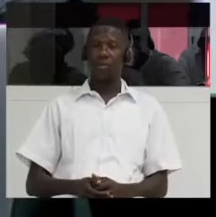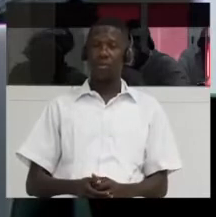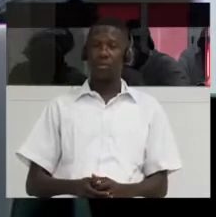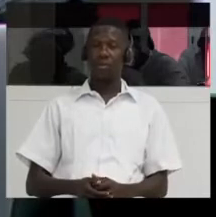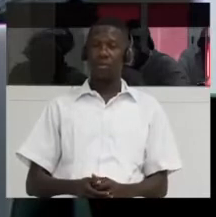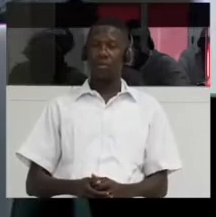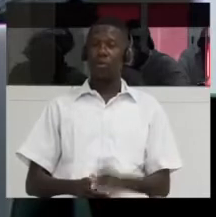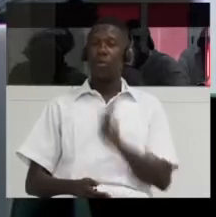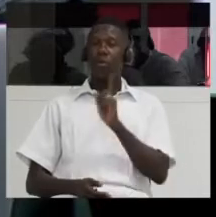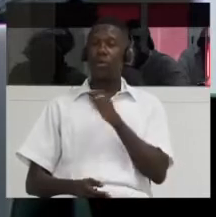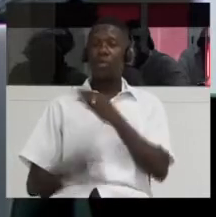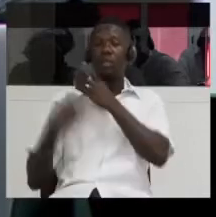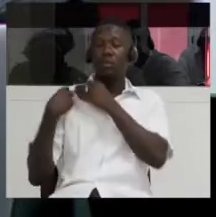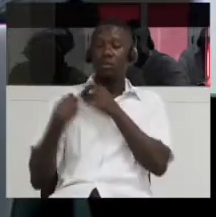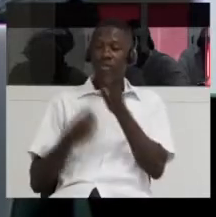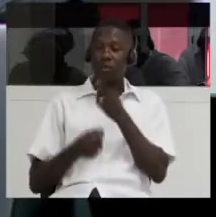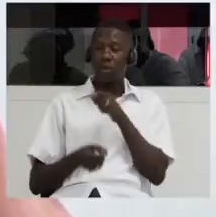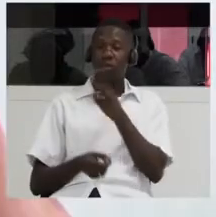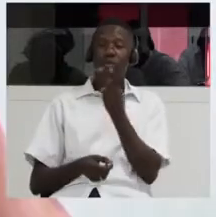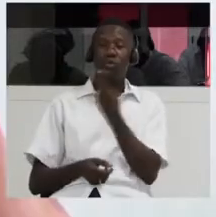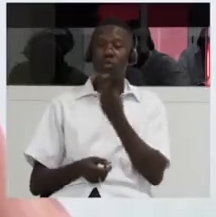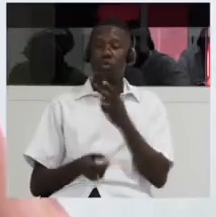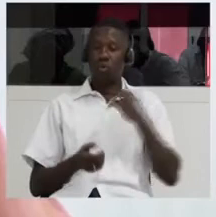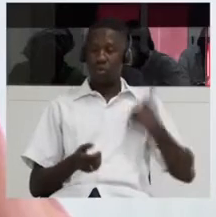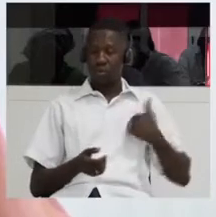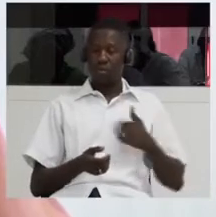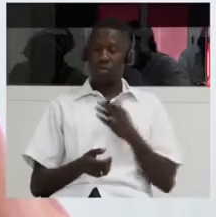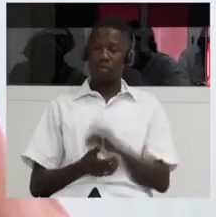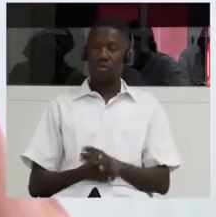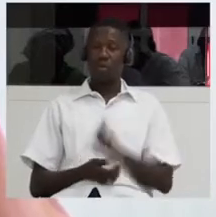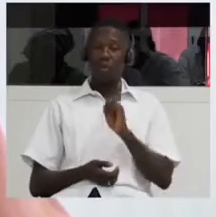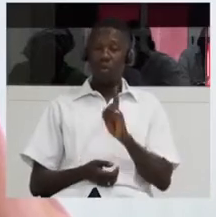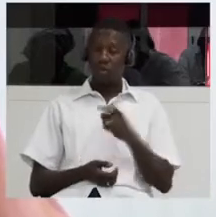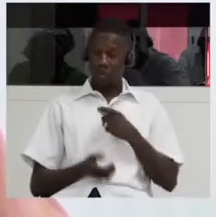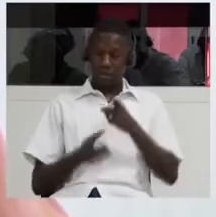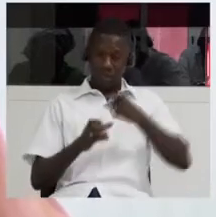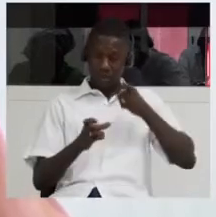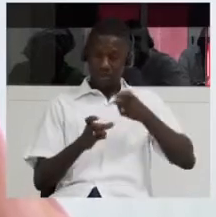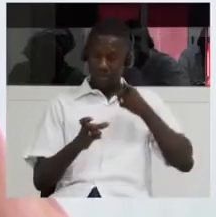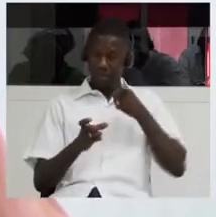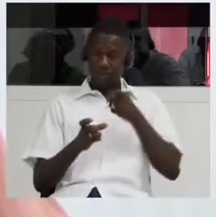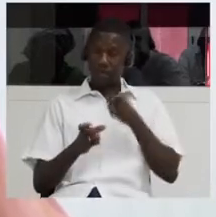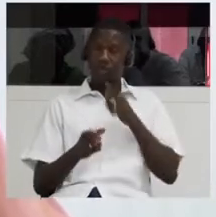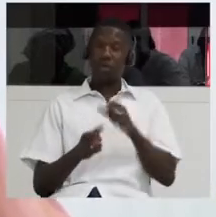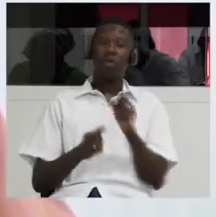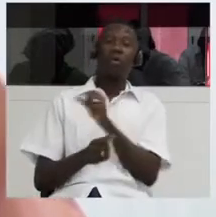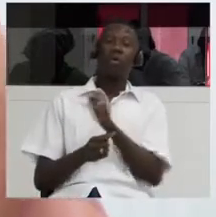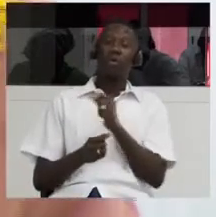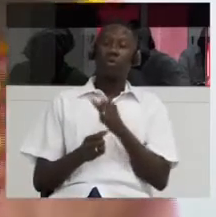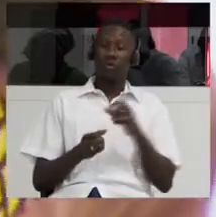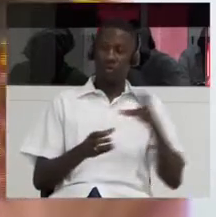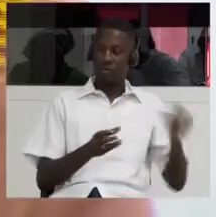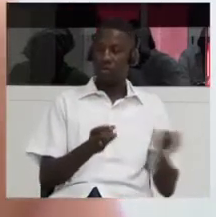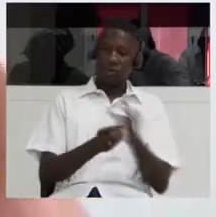the two people, the individual responsibilities One of the two people? One will be firing the weapon, while the other one will be loading for him,